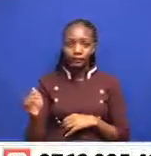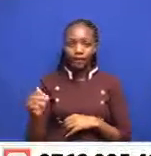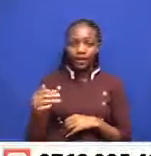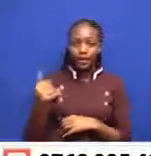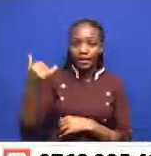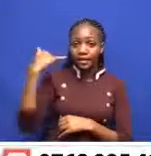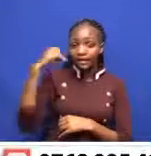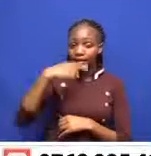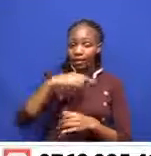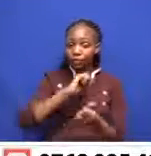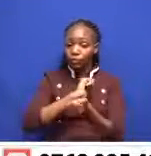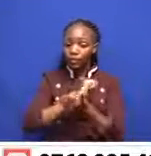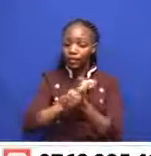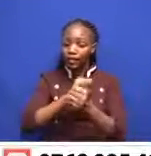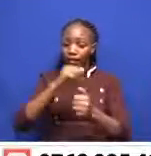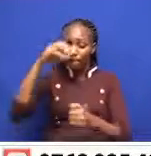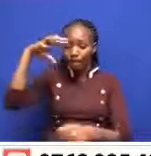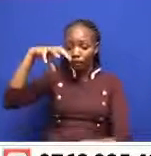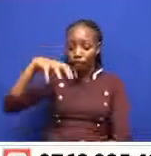matatu